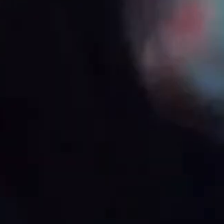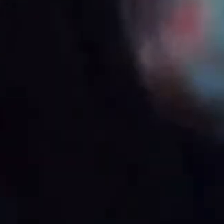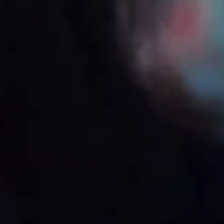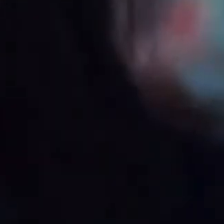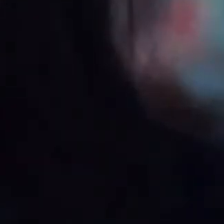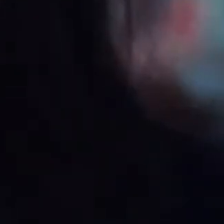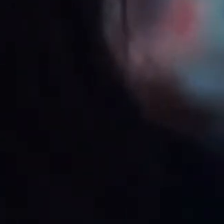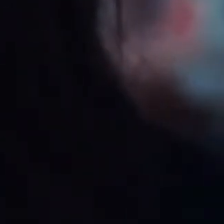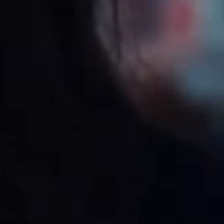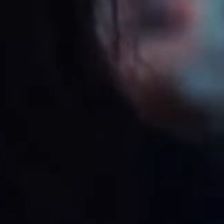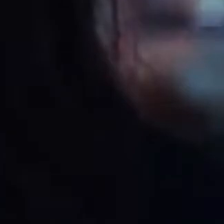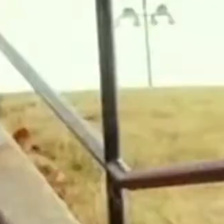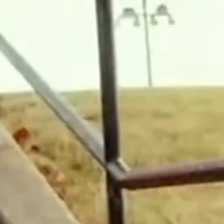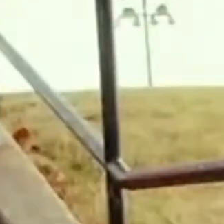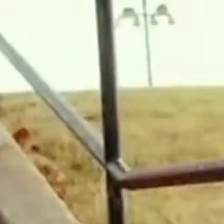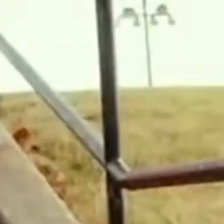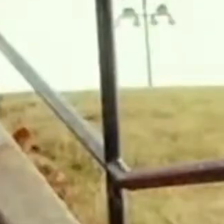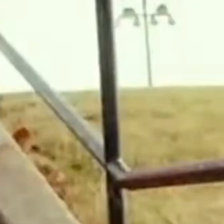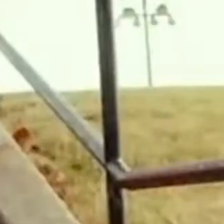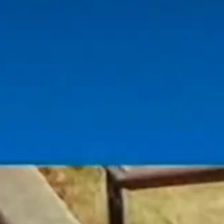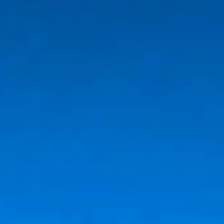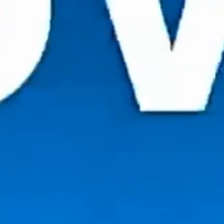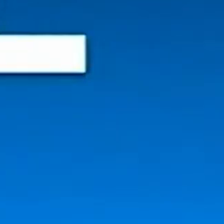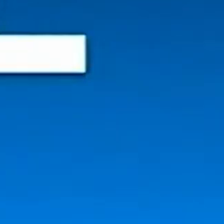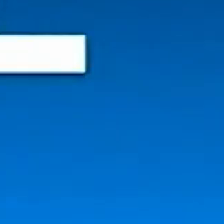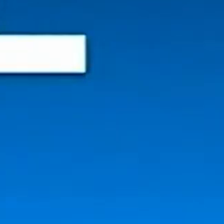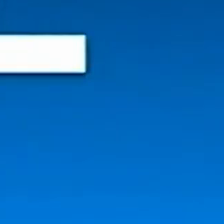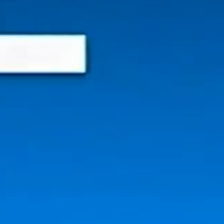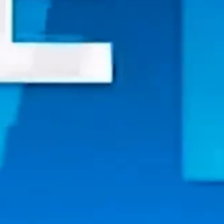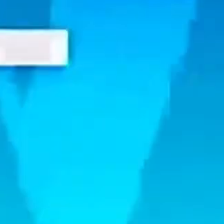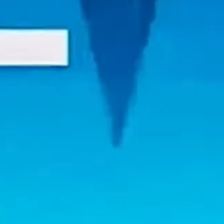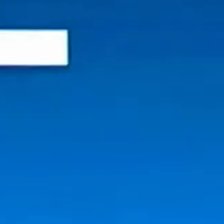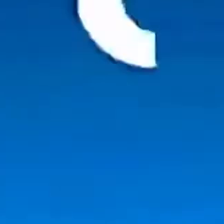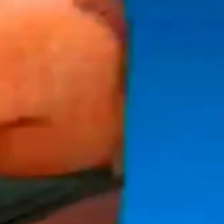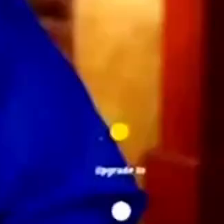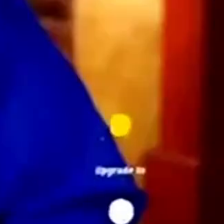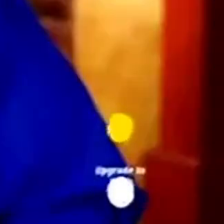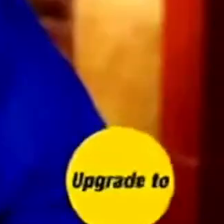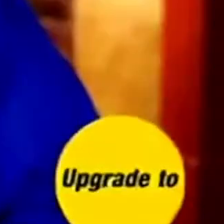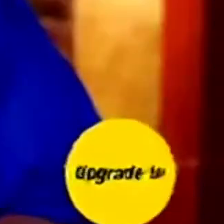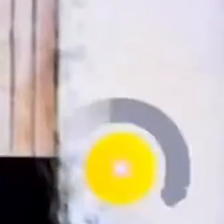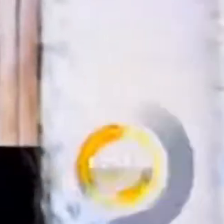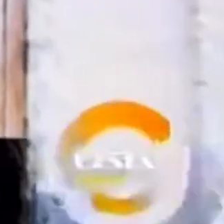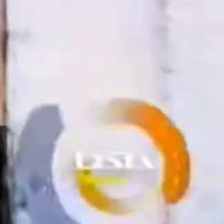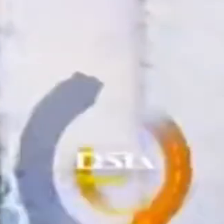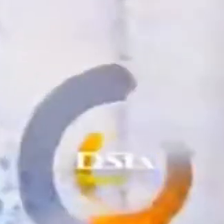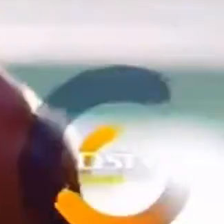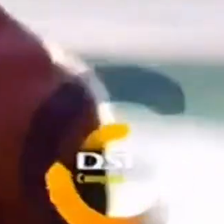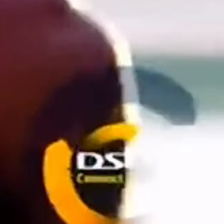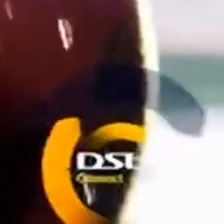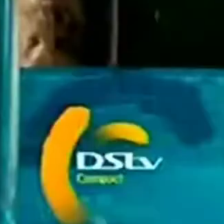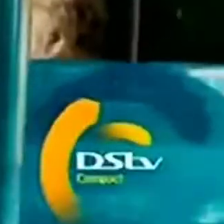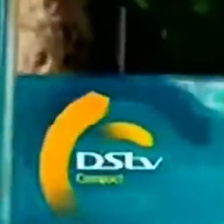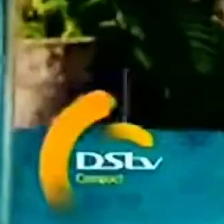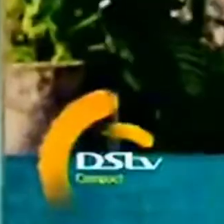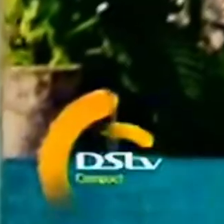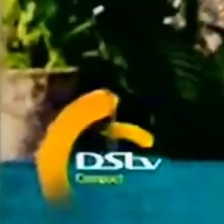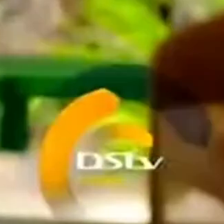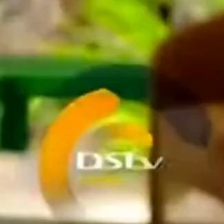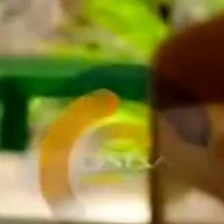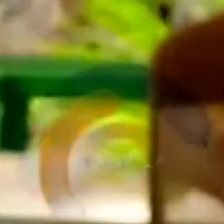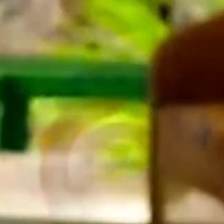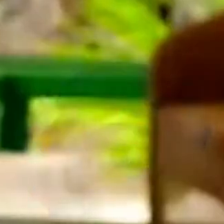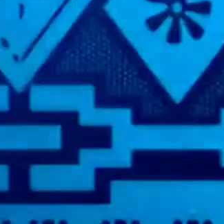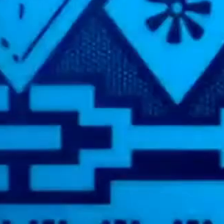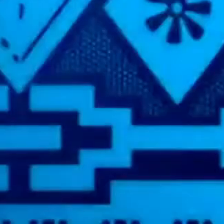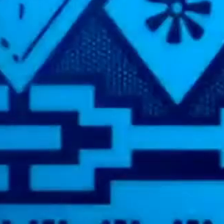So almost 300 people still missing. For the next 5 days, the three of us was inseparable. Johan is like the